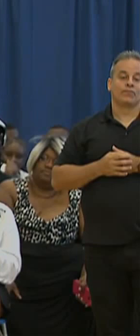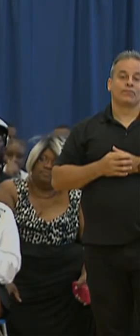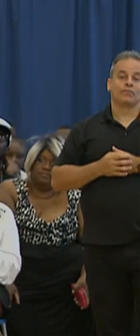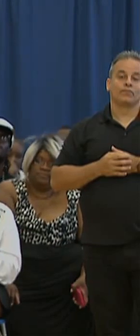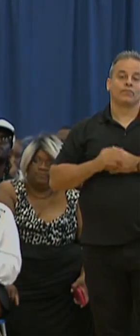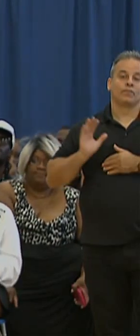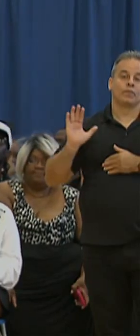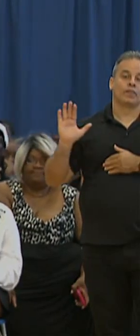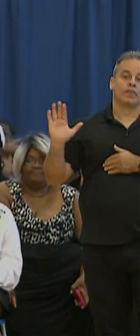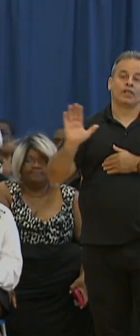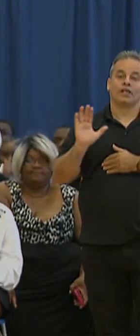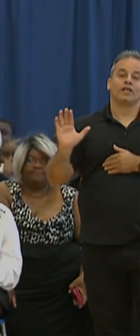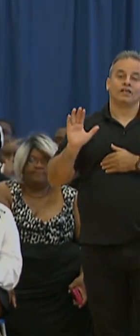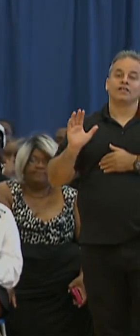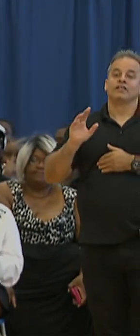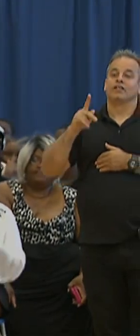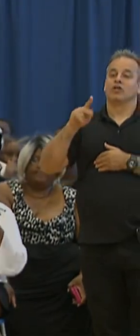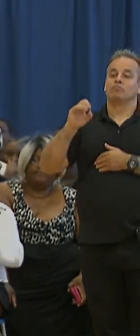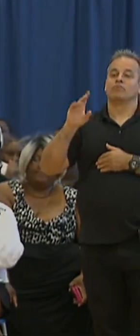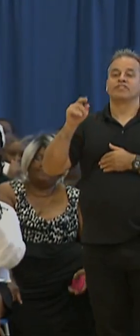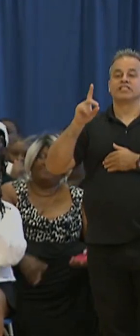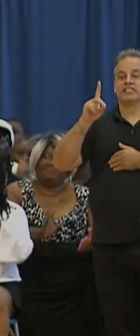East Flatbush Village and Monique Waterman.